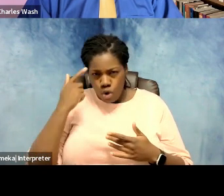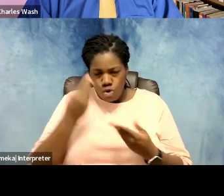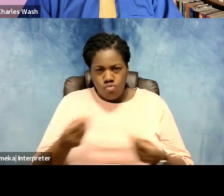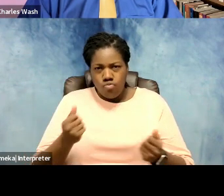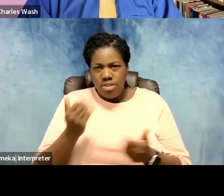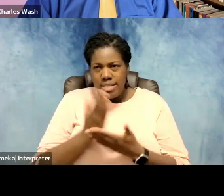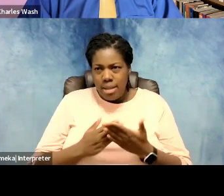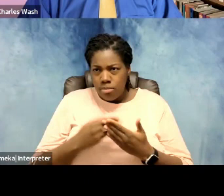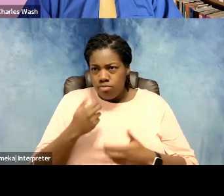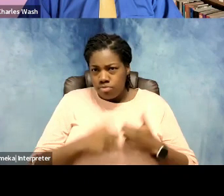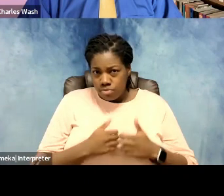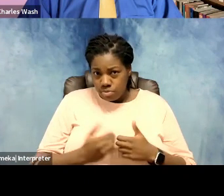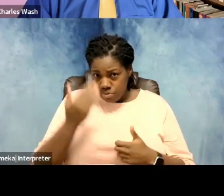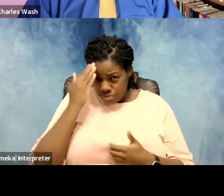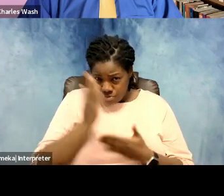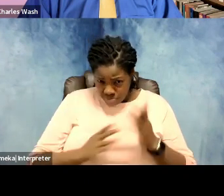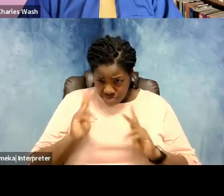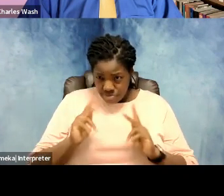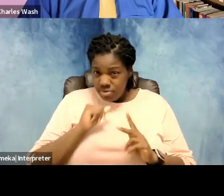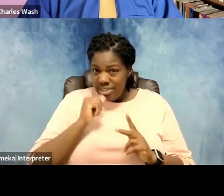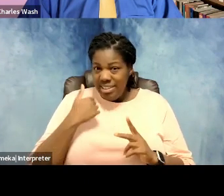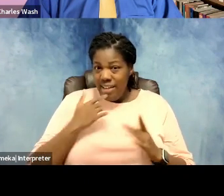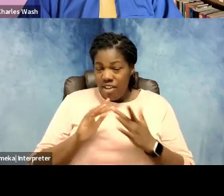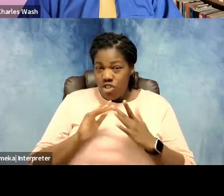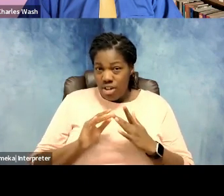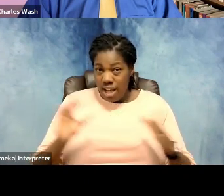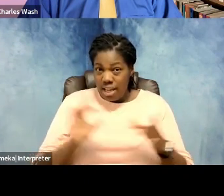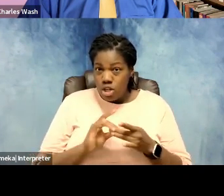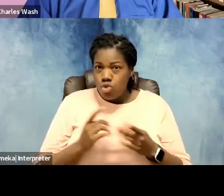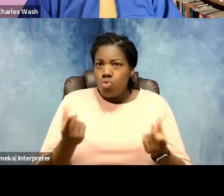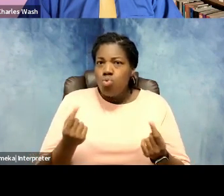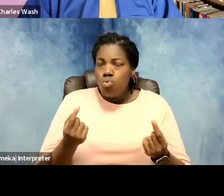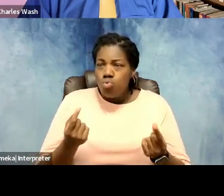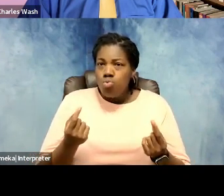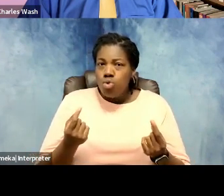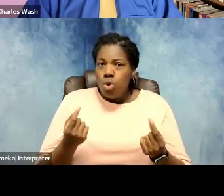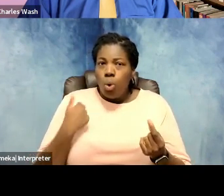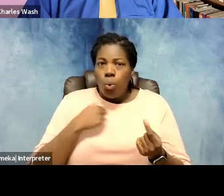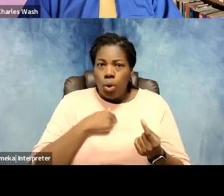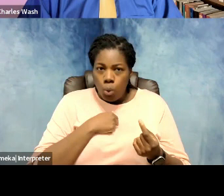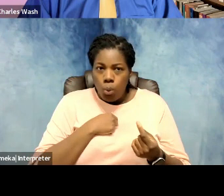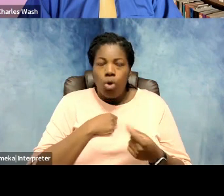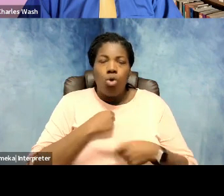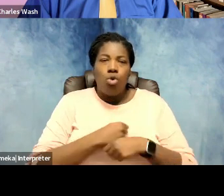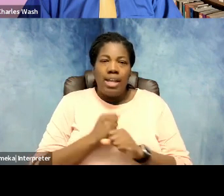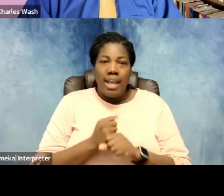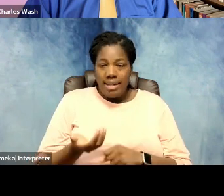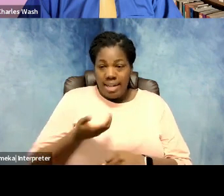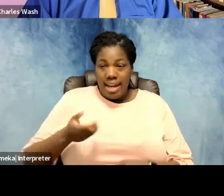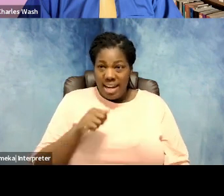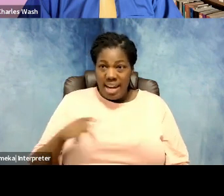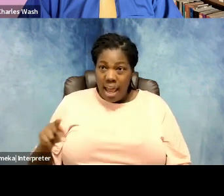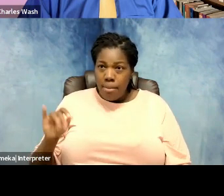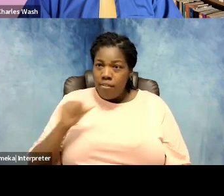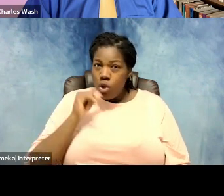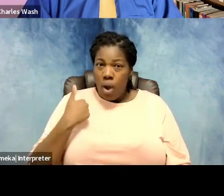aware, because we knew some people didn't have access to the internet. So what we did is we said, okay, let's create a mobile app. If you don't have access